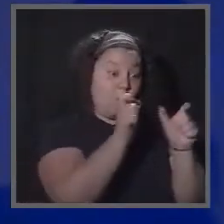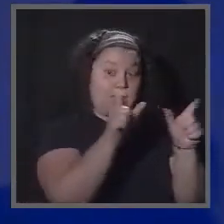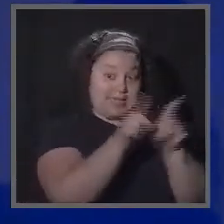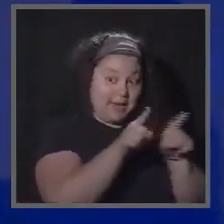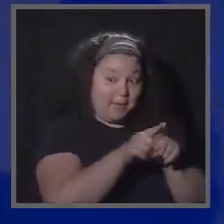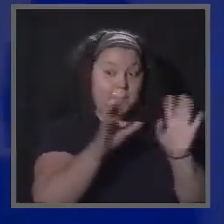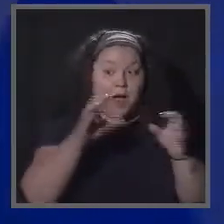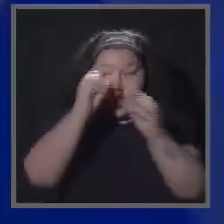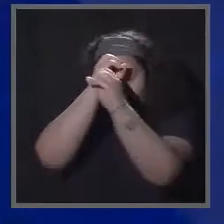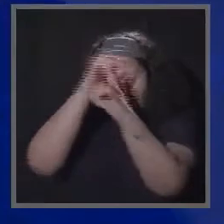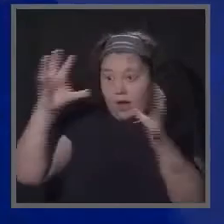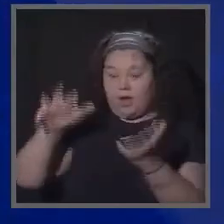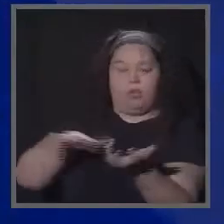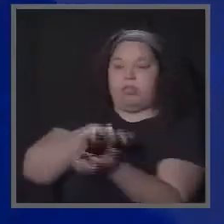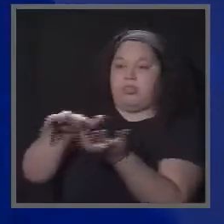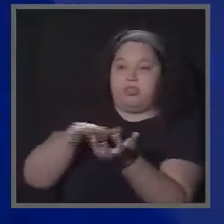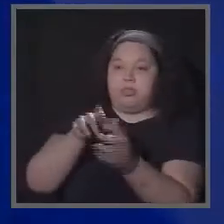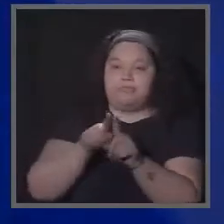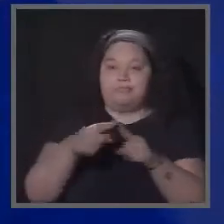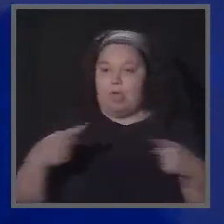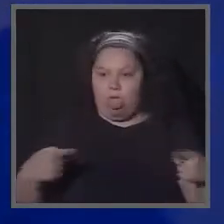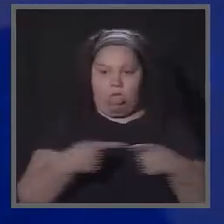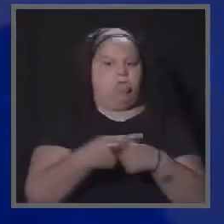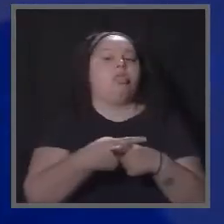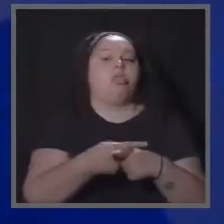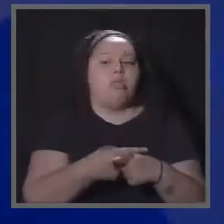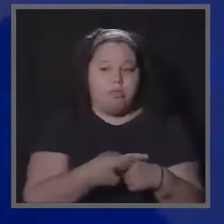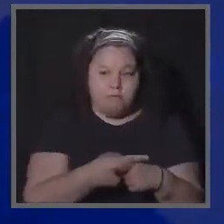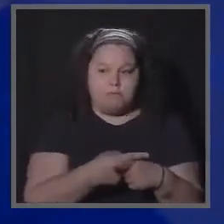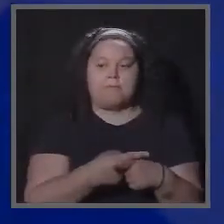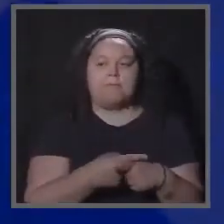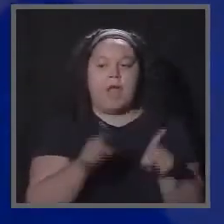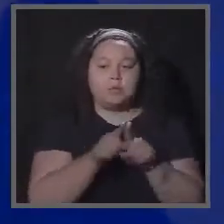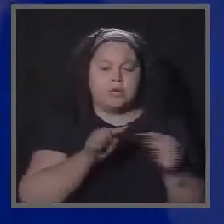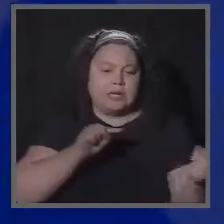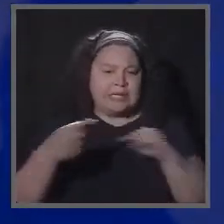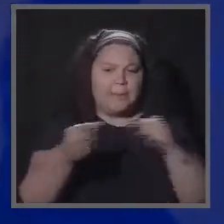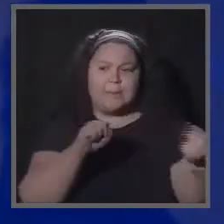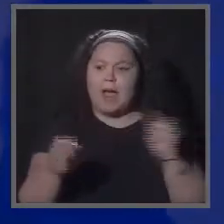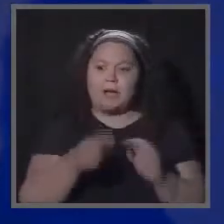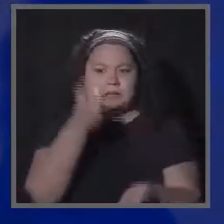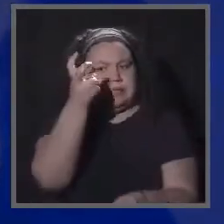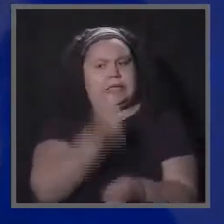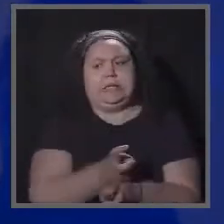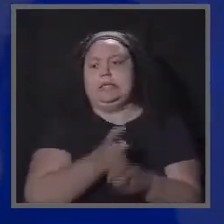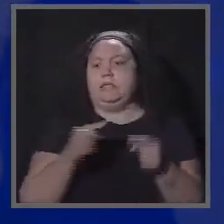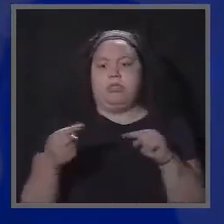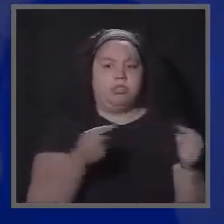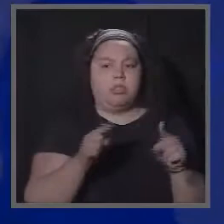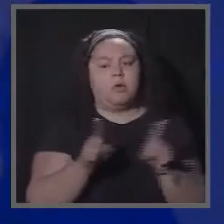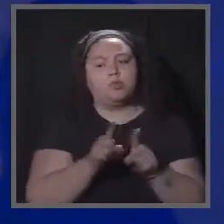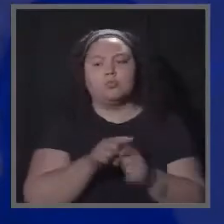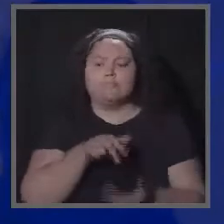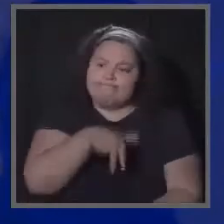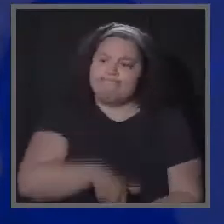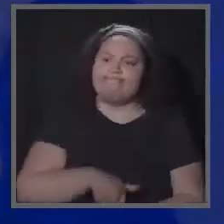things, which makes it harder to establish true dialogue and participation.